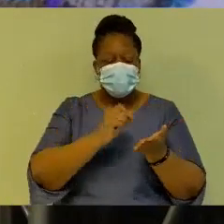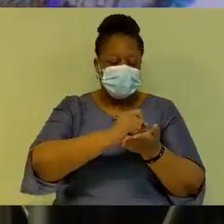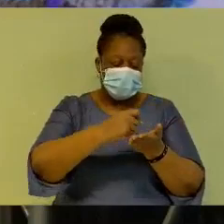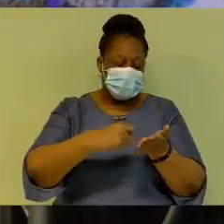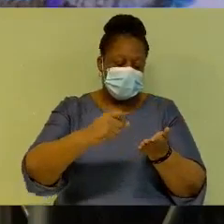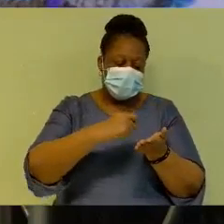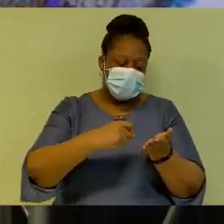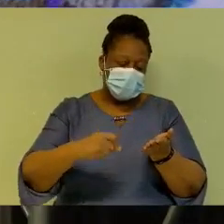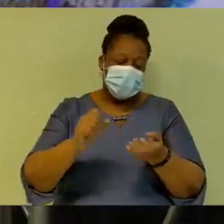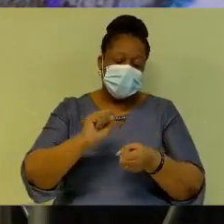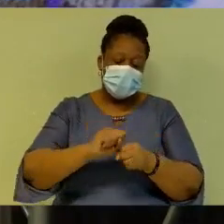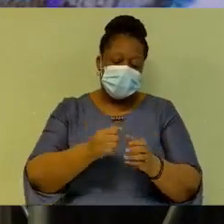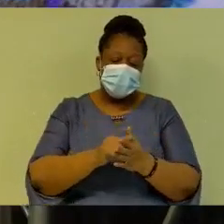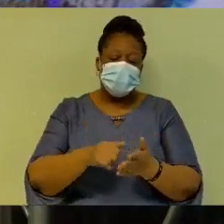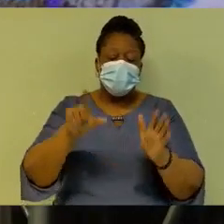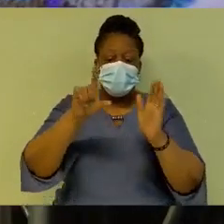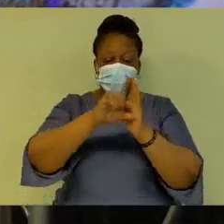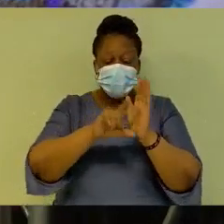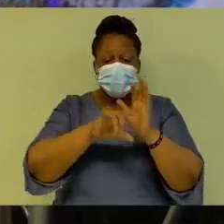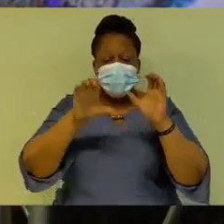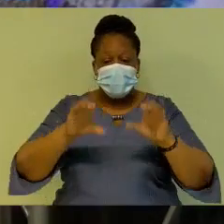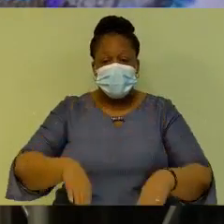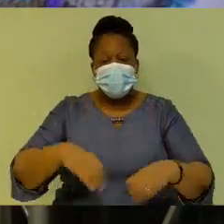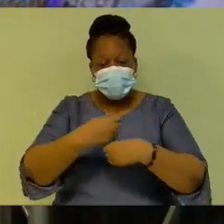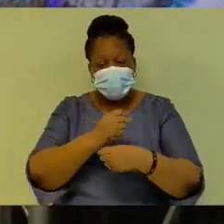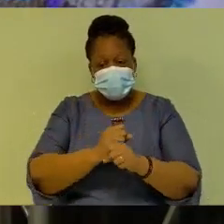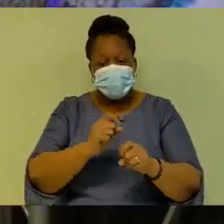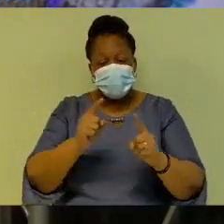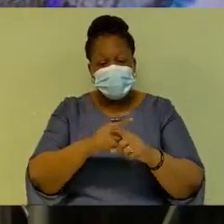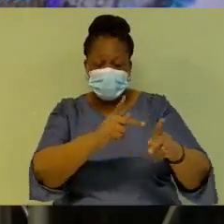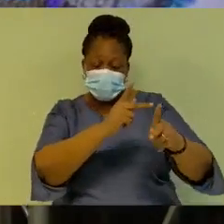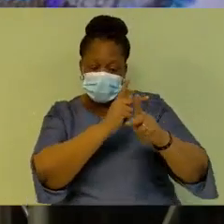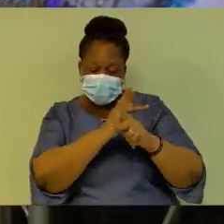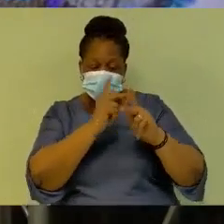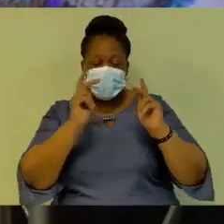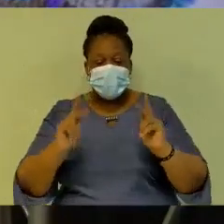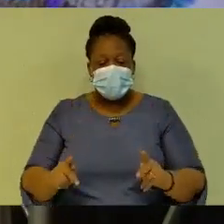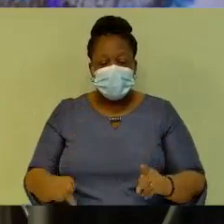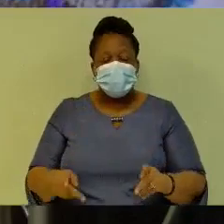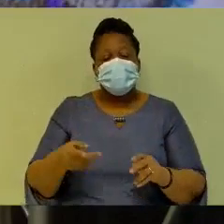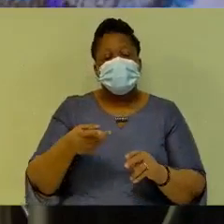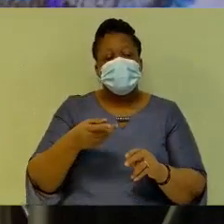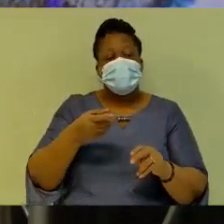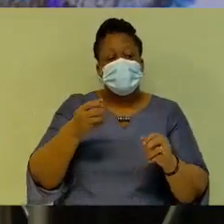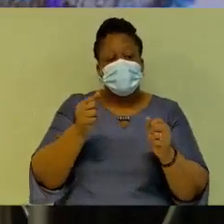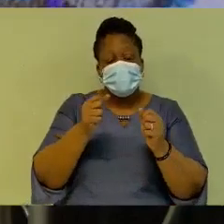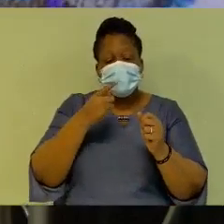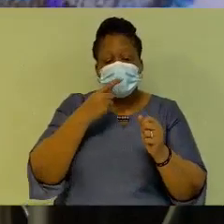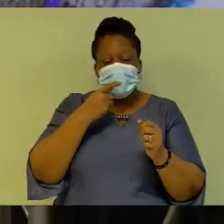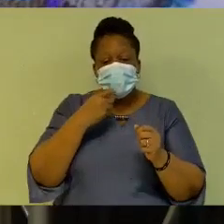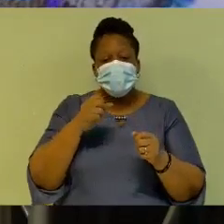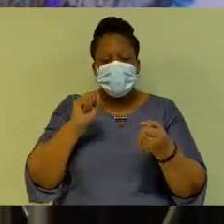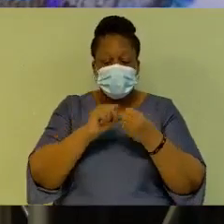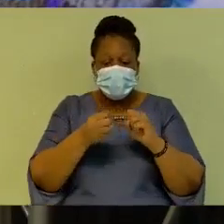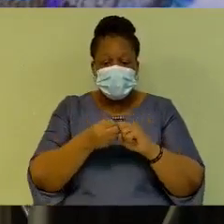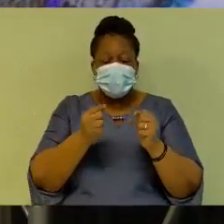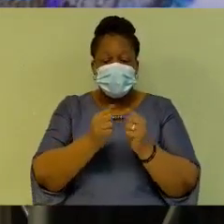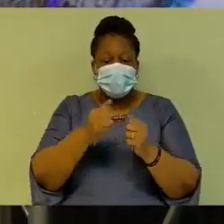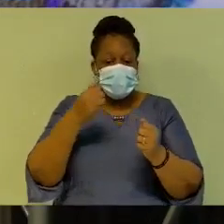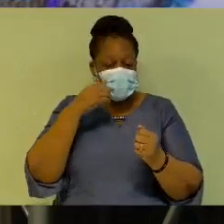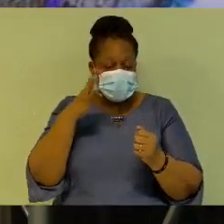CEDAW report, which speaks to the Convention on the Elimination of All Forms of Discrimination Against Women, D,